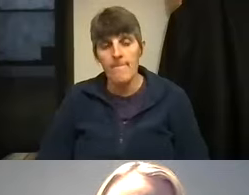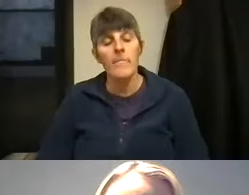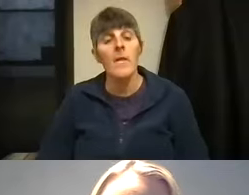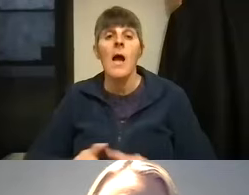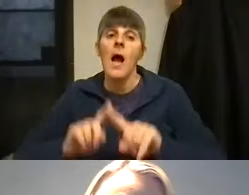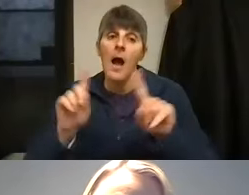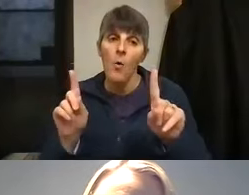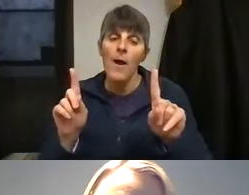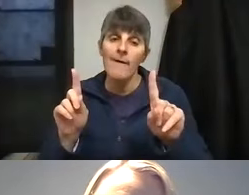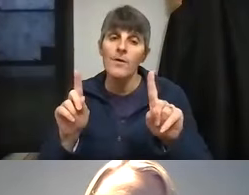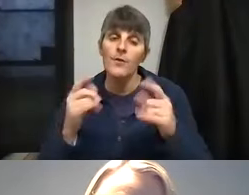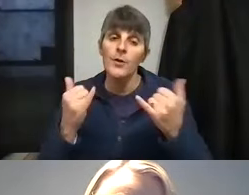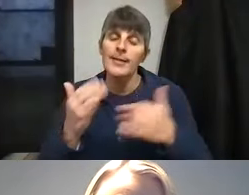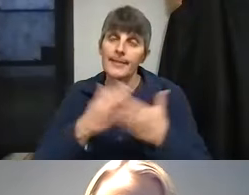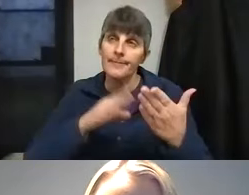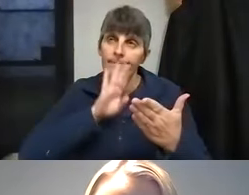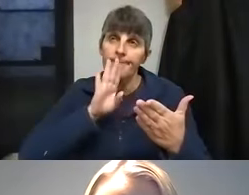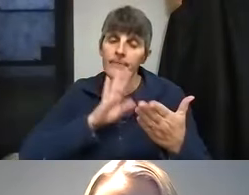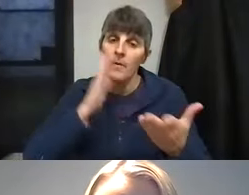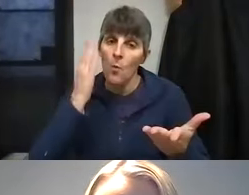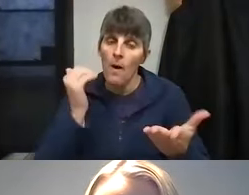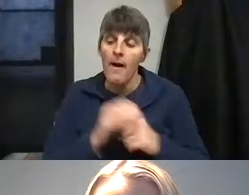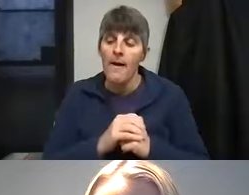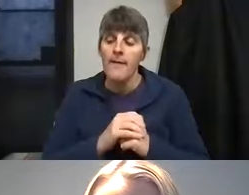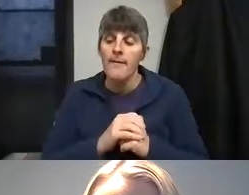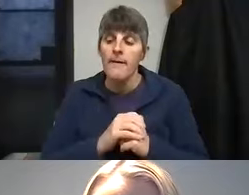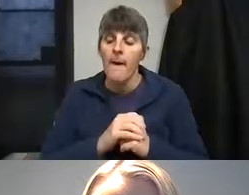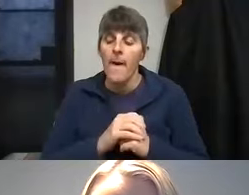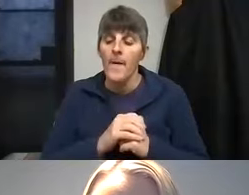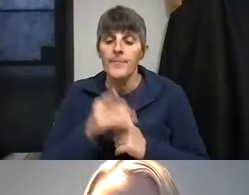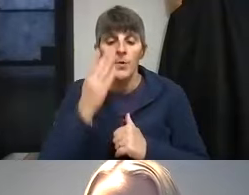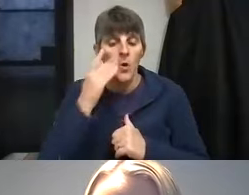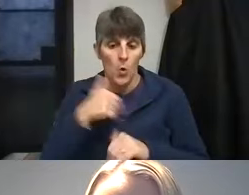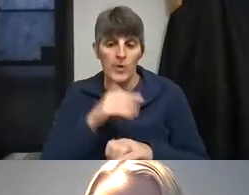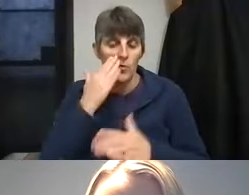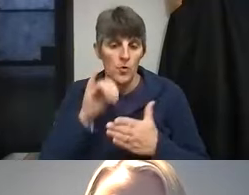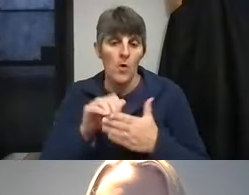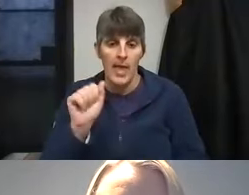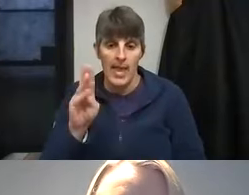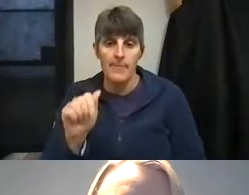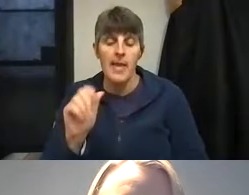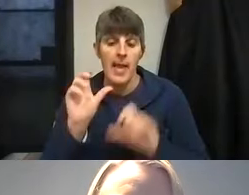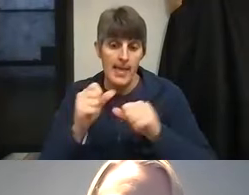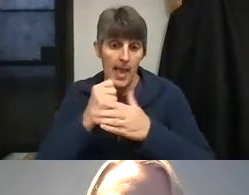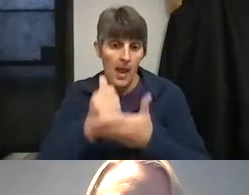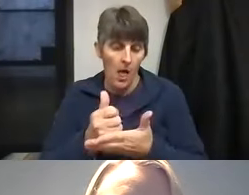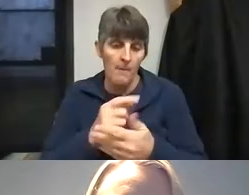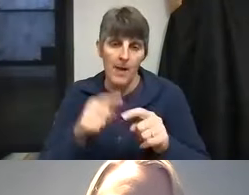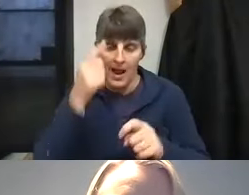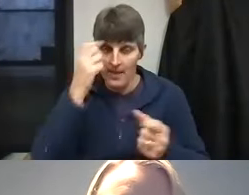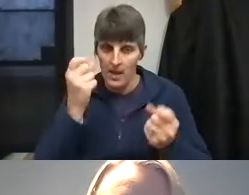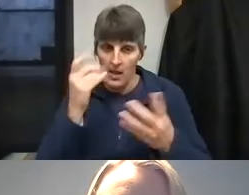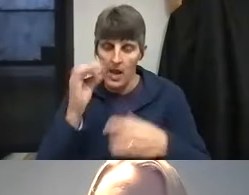However, there is some frustration because we do know that ABA can help, but I think a lot